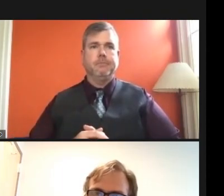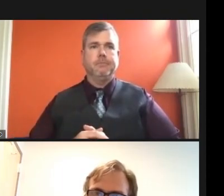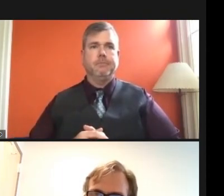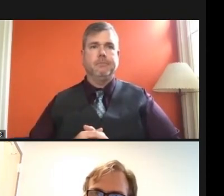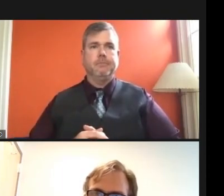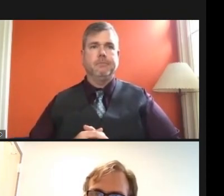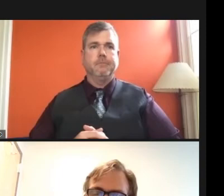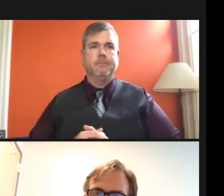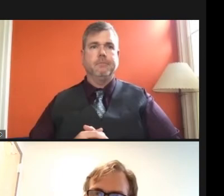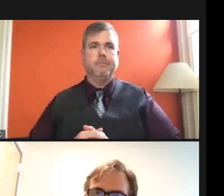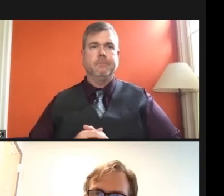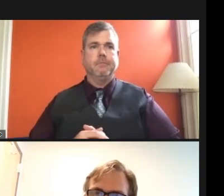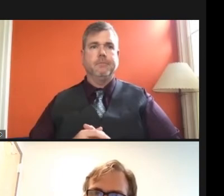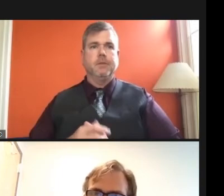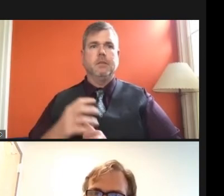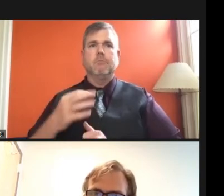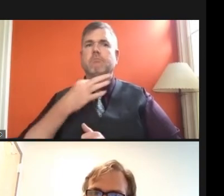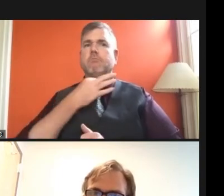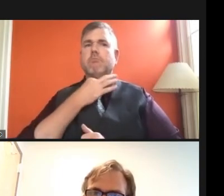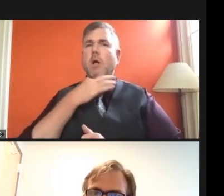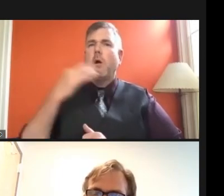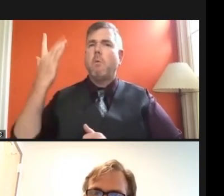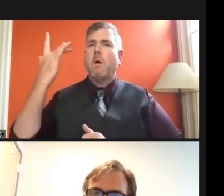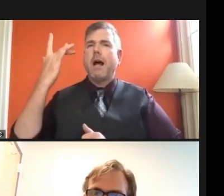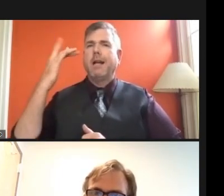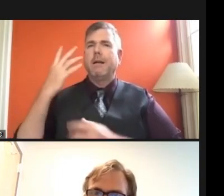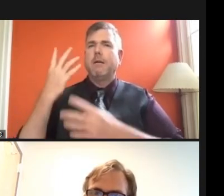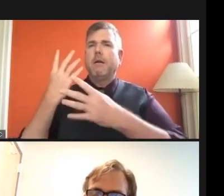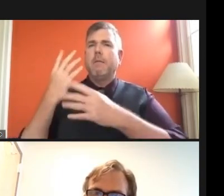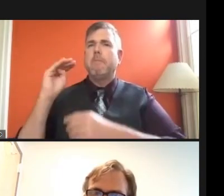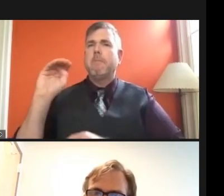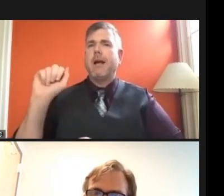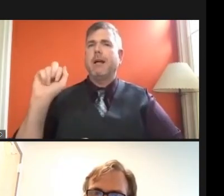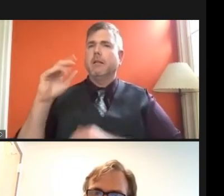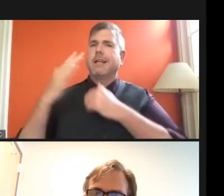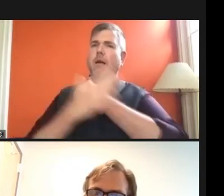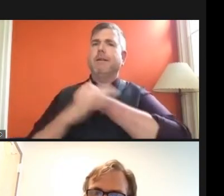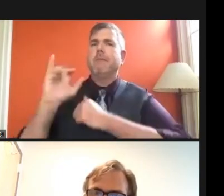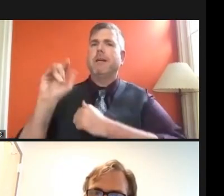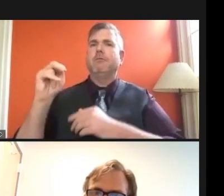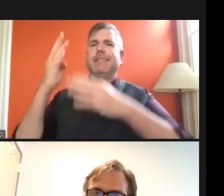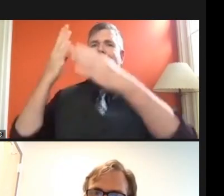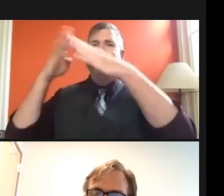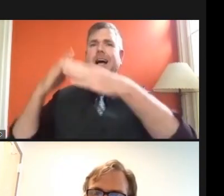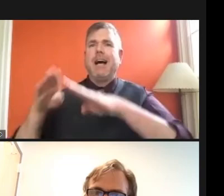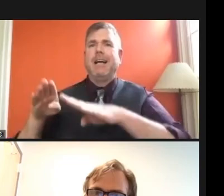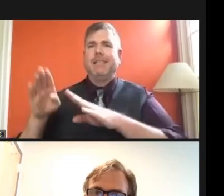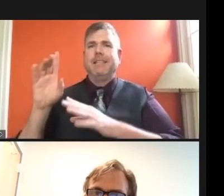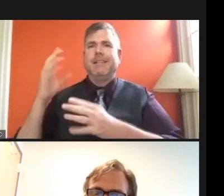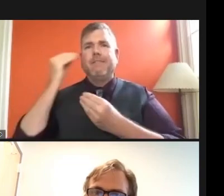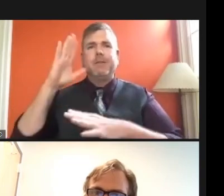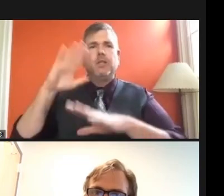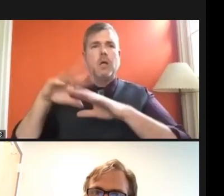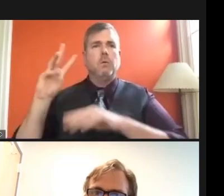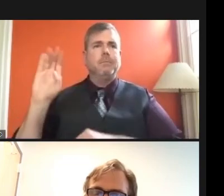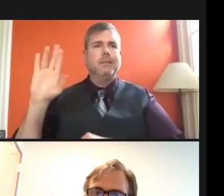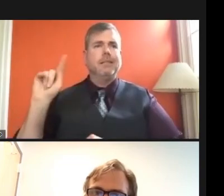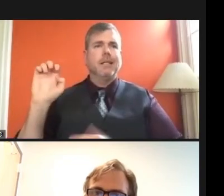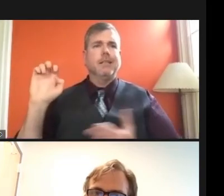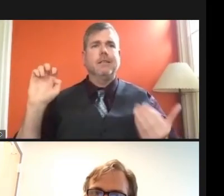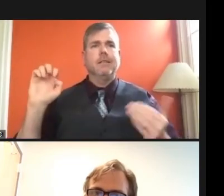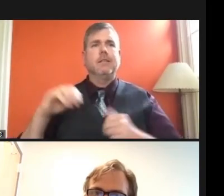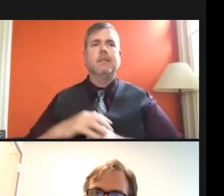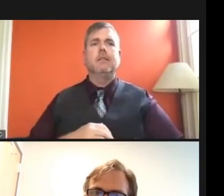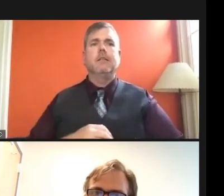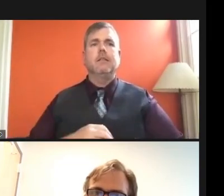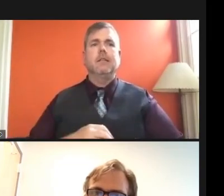that are confirmed among Marin residents, and then we have cases of people who are incarcerated at San Quentin. The state